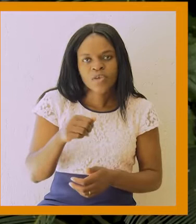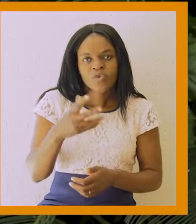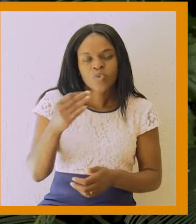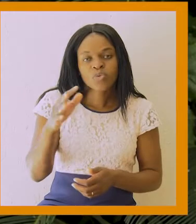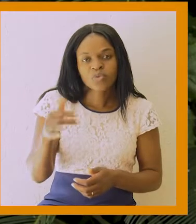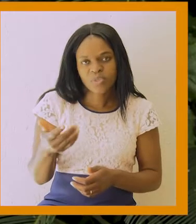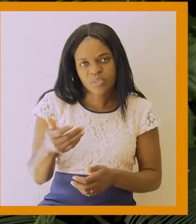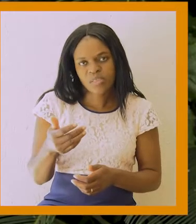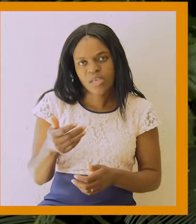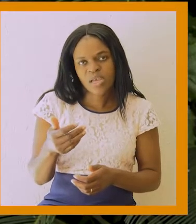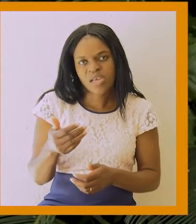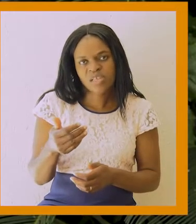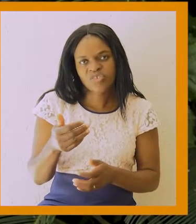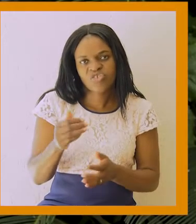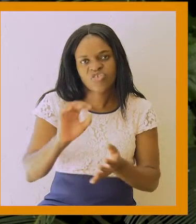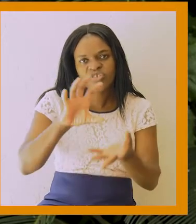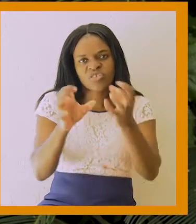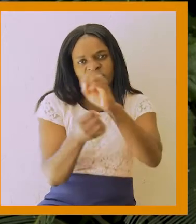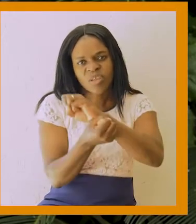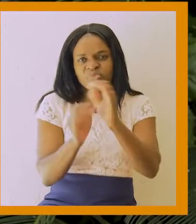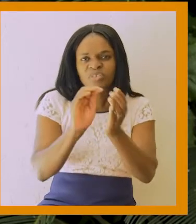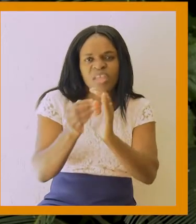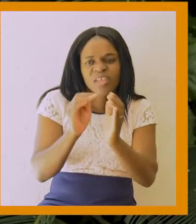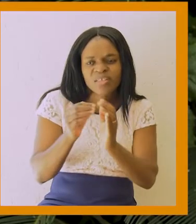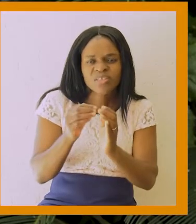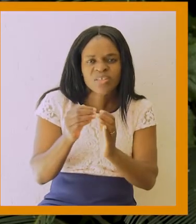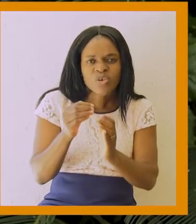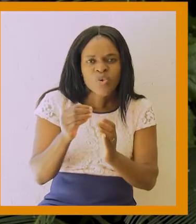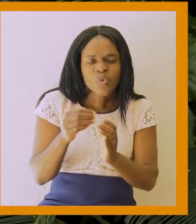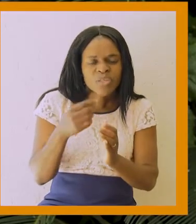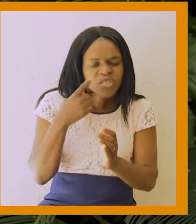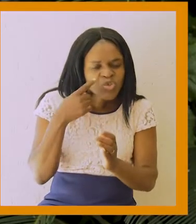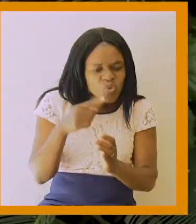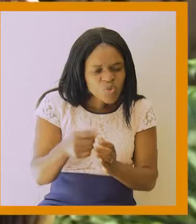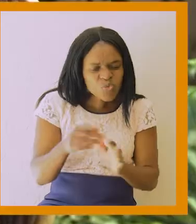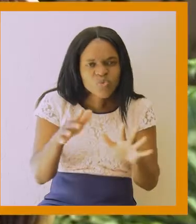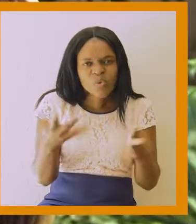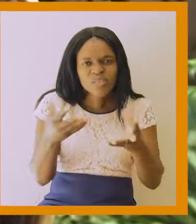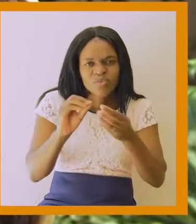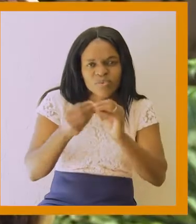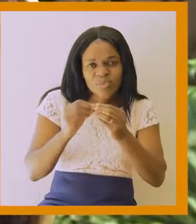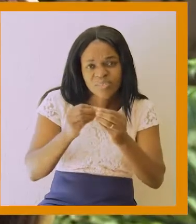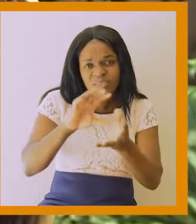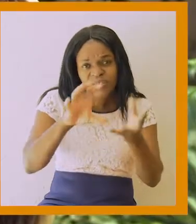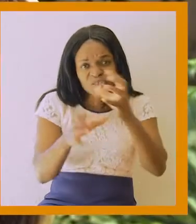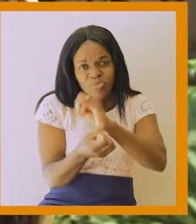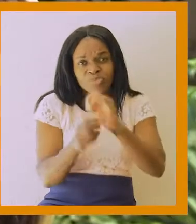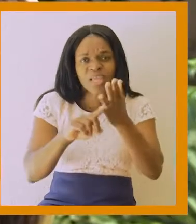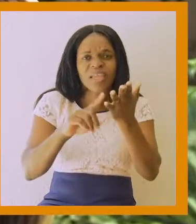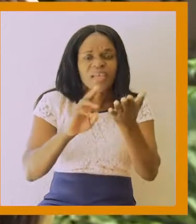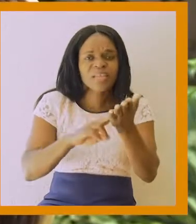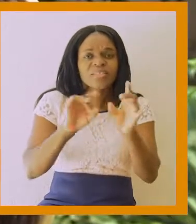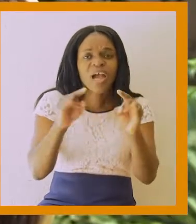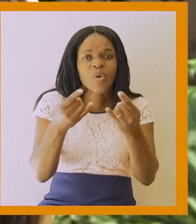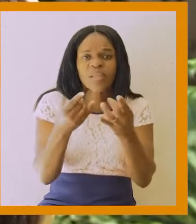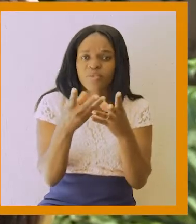the post-rape care. We also look at what are the causes, what are the effects, mm-hmm.